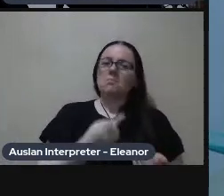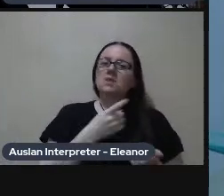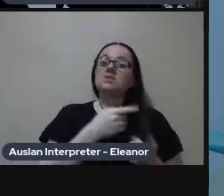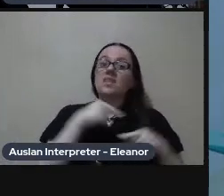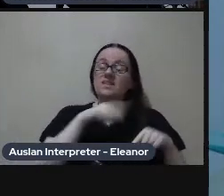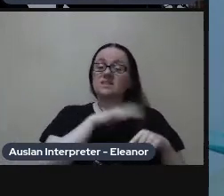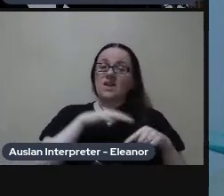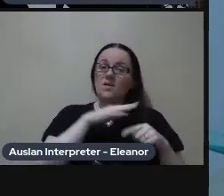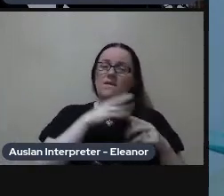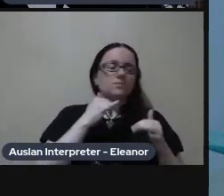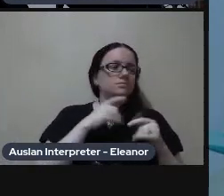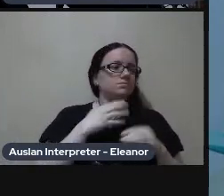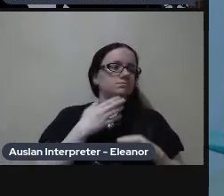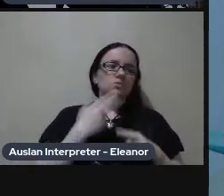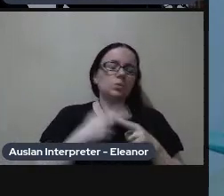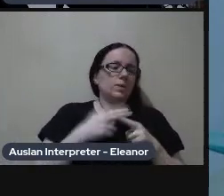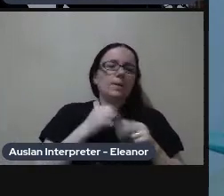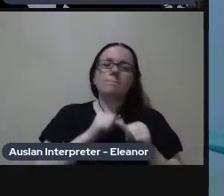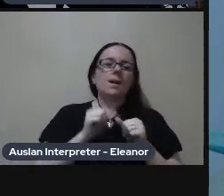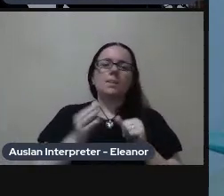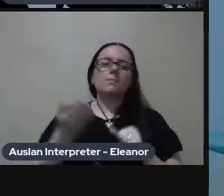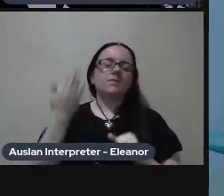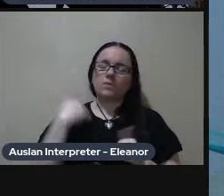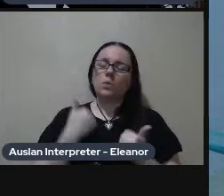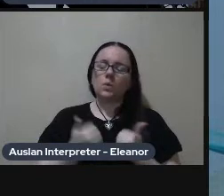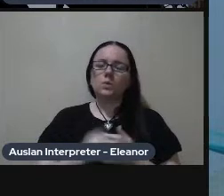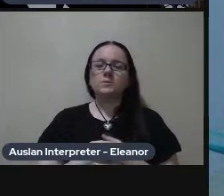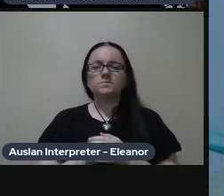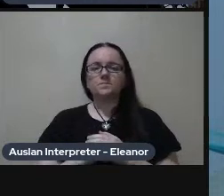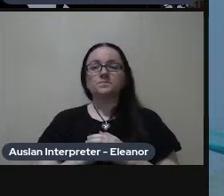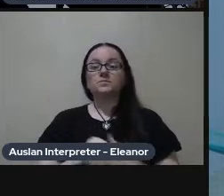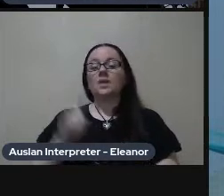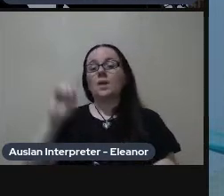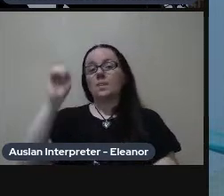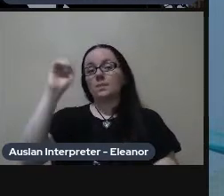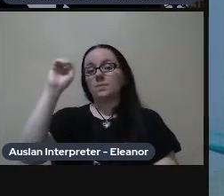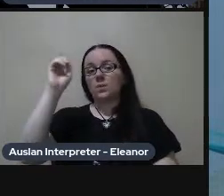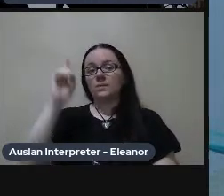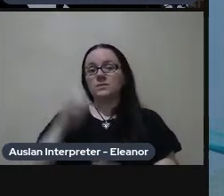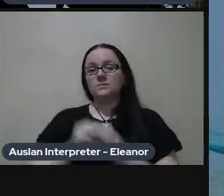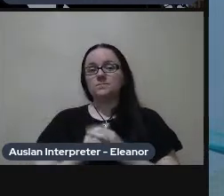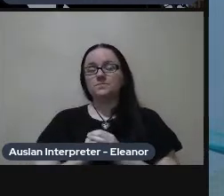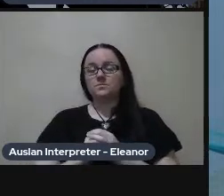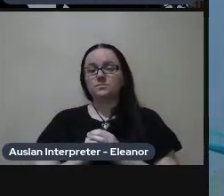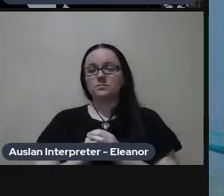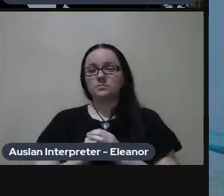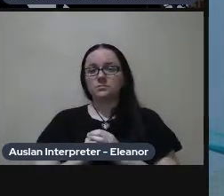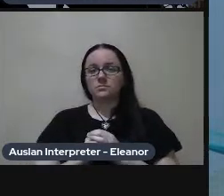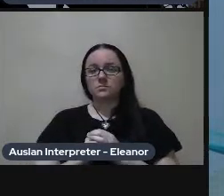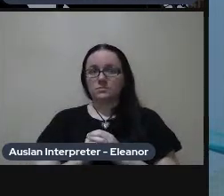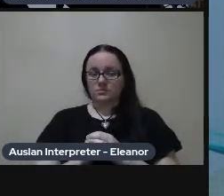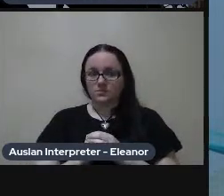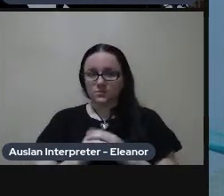this area, much quicker than they were before. And at the moment, there's a new, quite exciting drug being tested